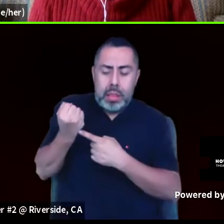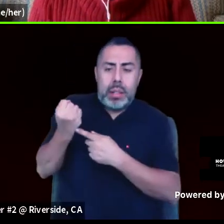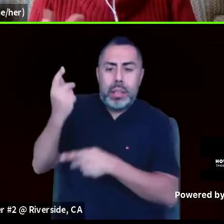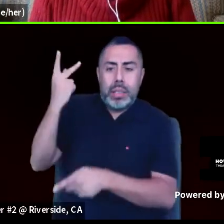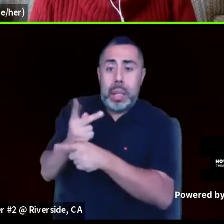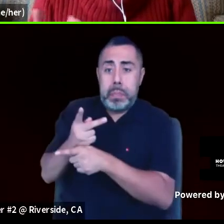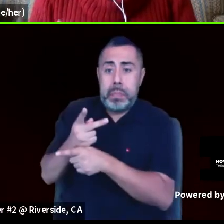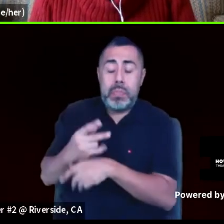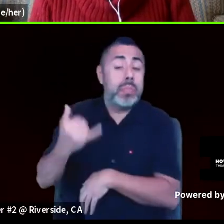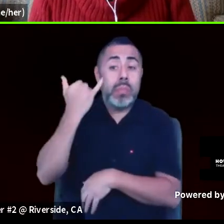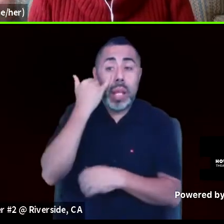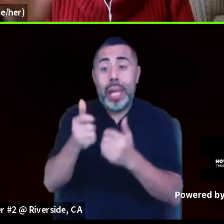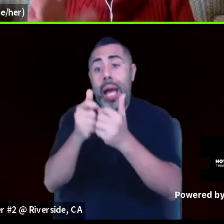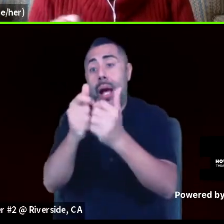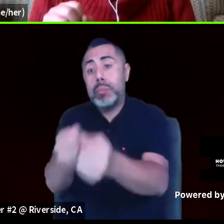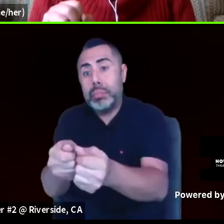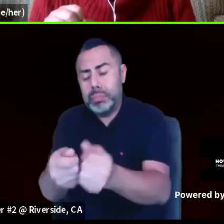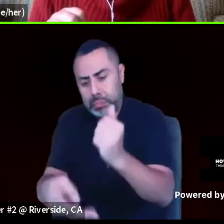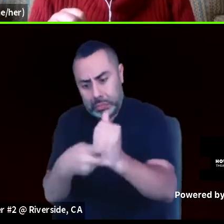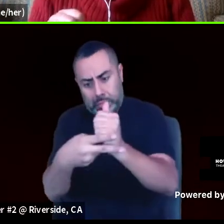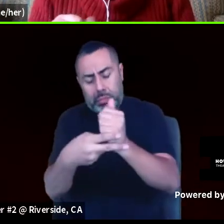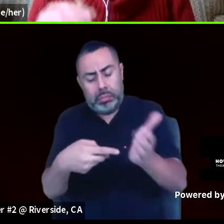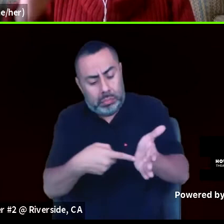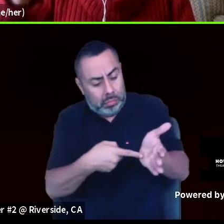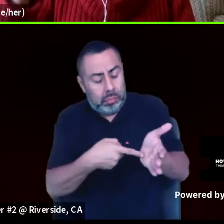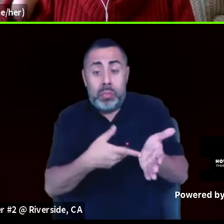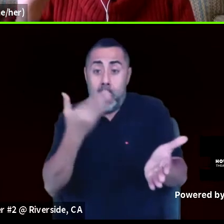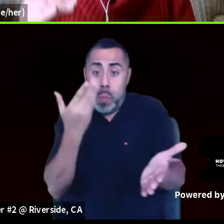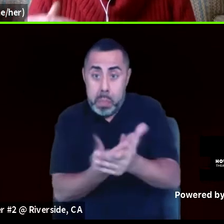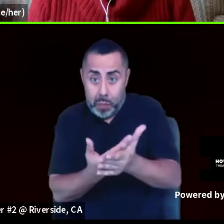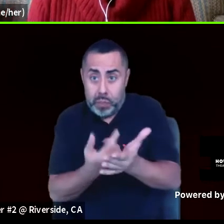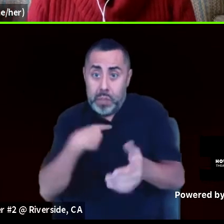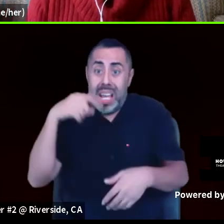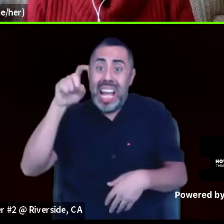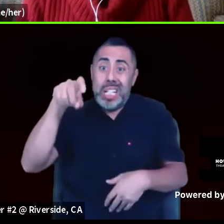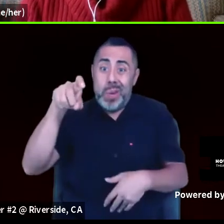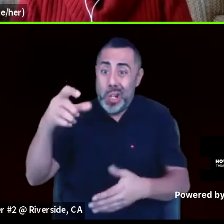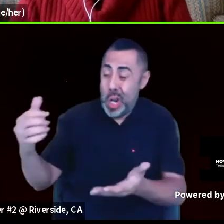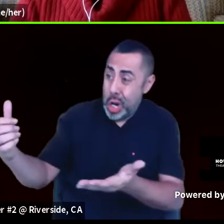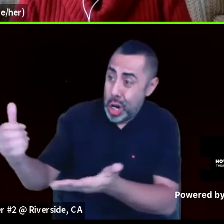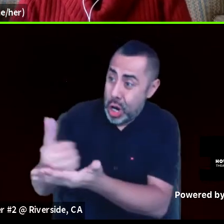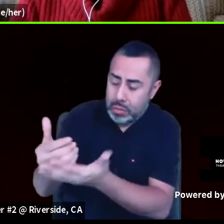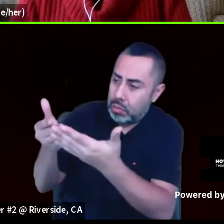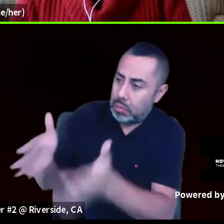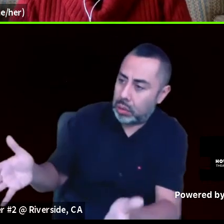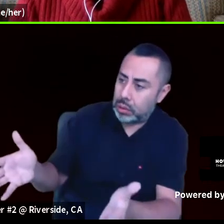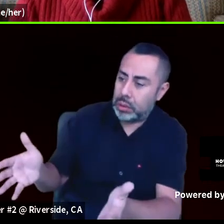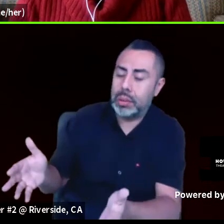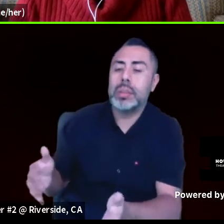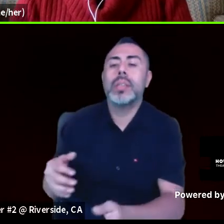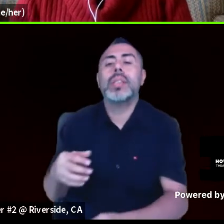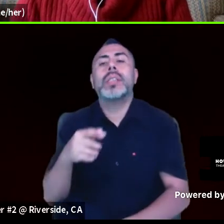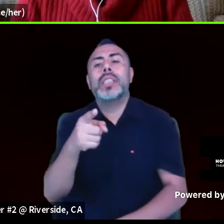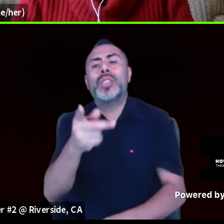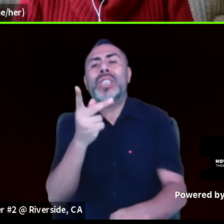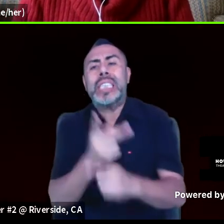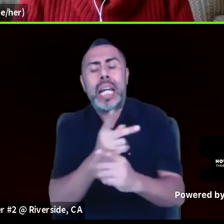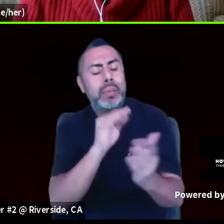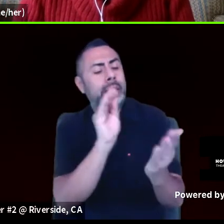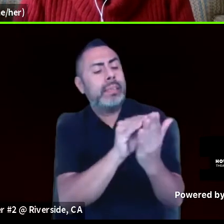proof or demonstration that you lost that income, and then keeping a running tally of places that you